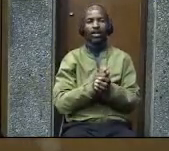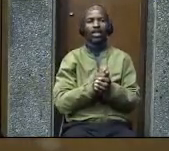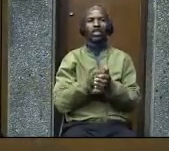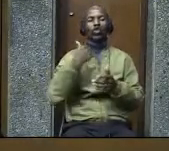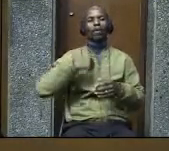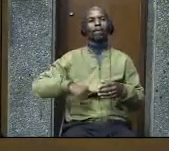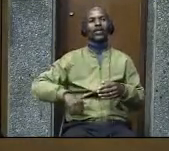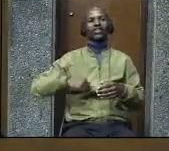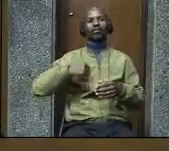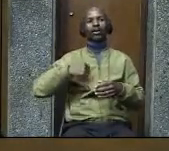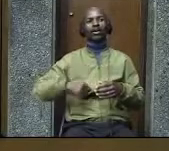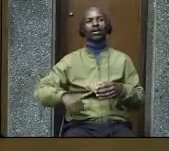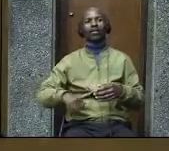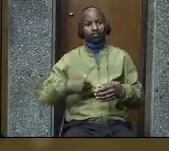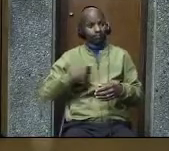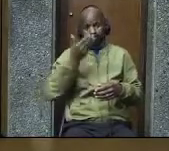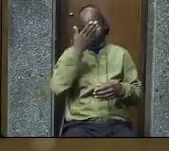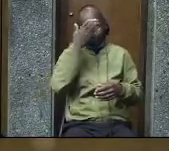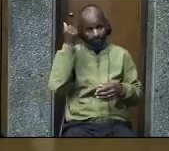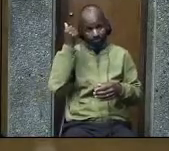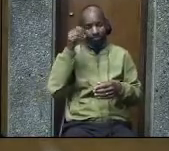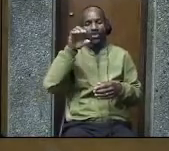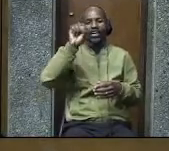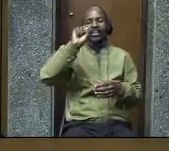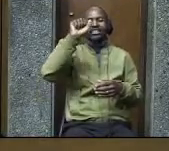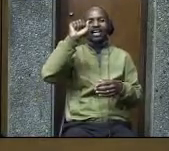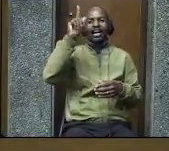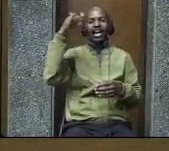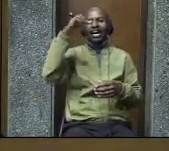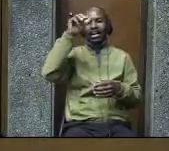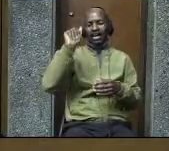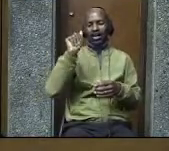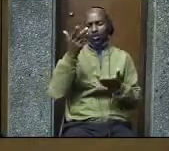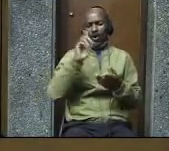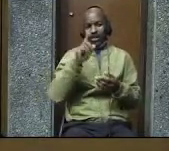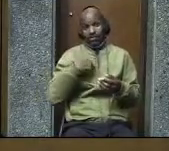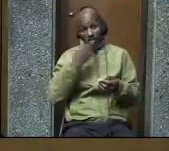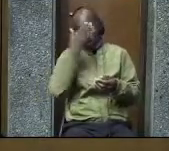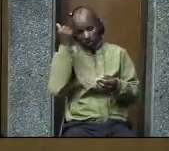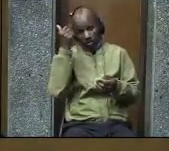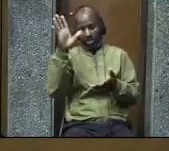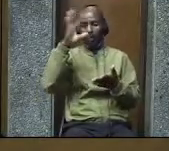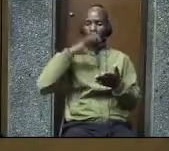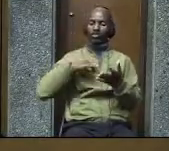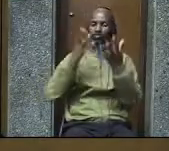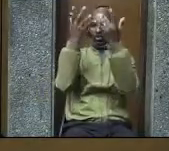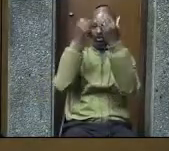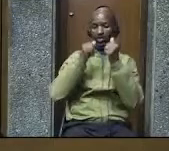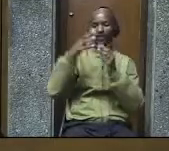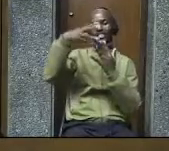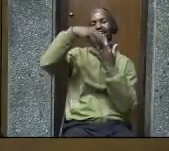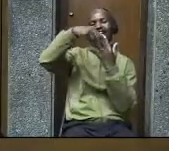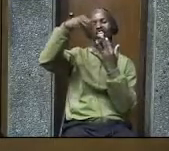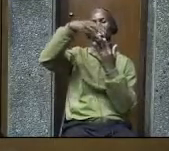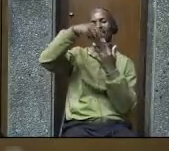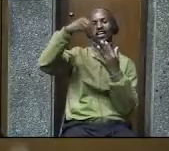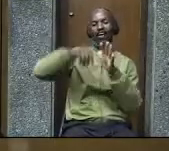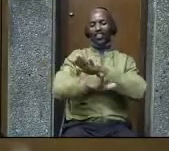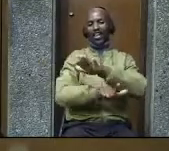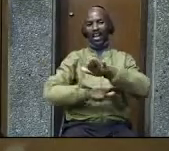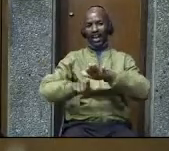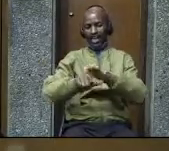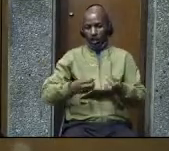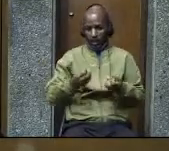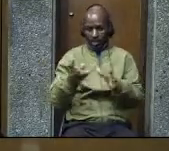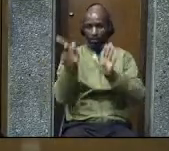municipal, I don't know, salga or what, when it comes to beneficiary selection and land allocation